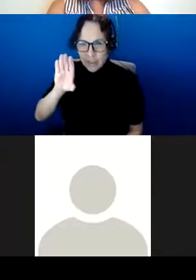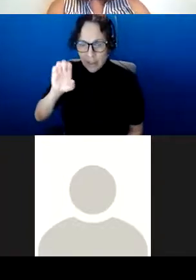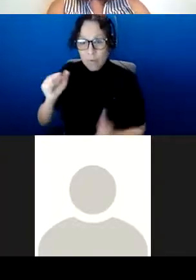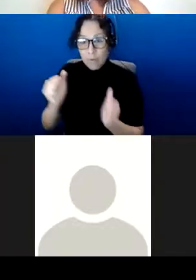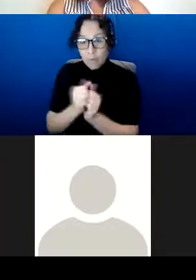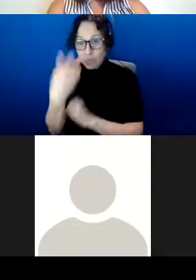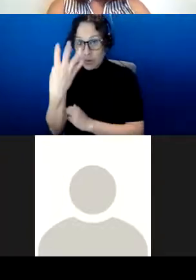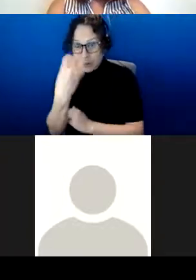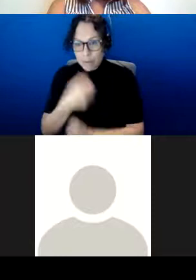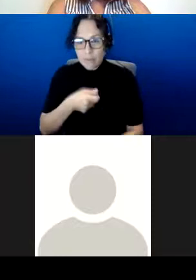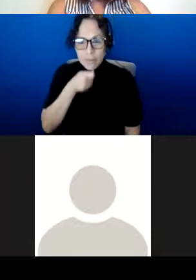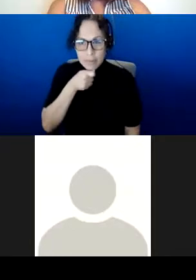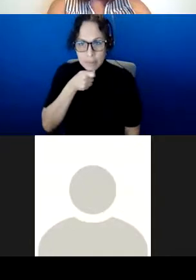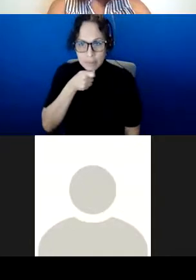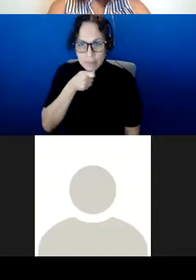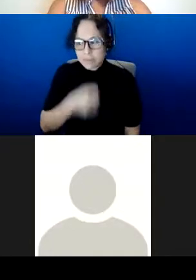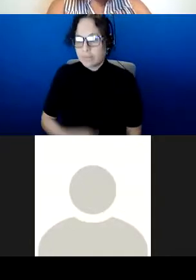a microphone.